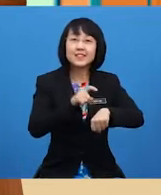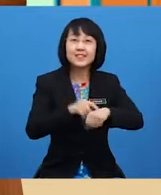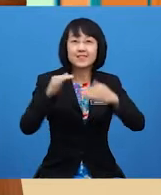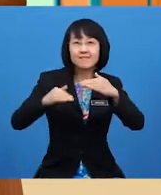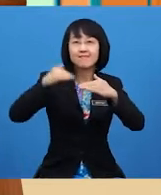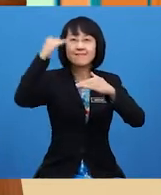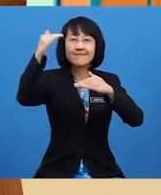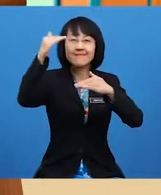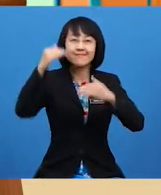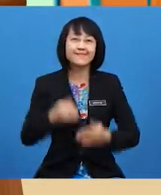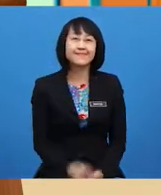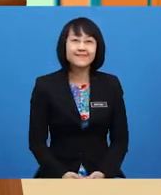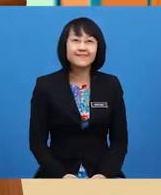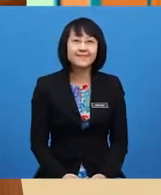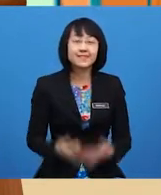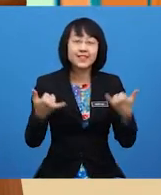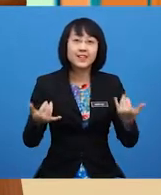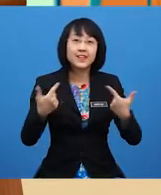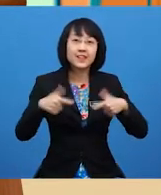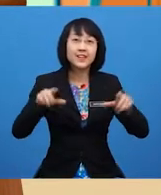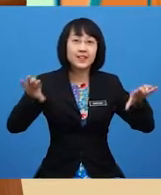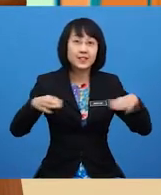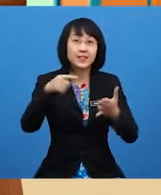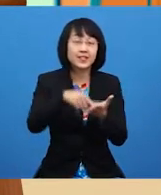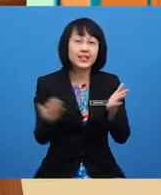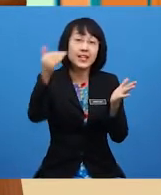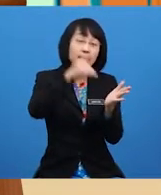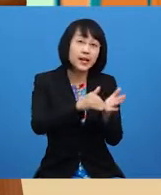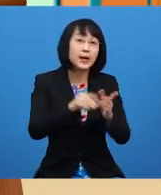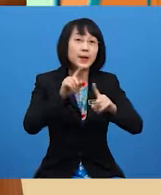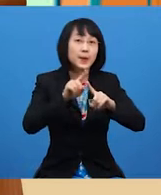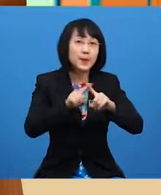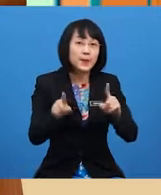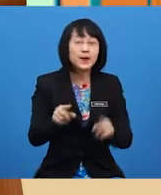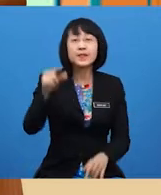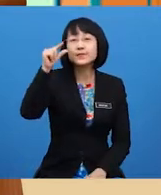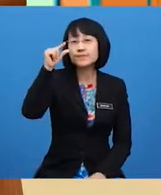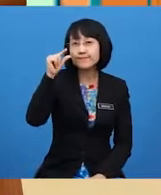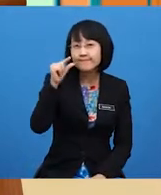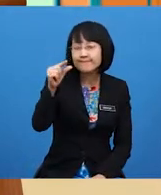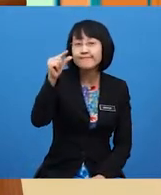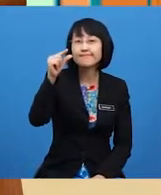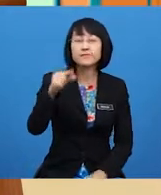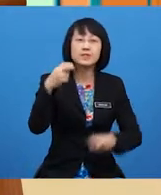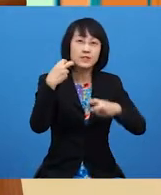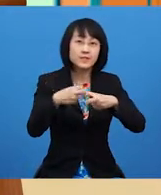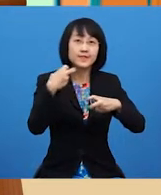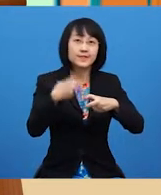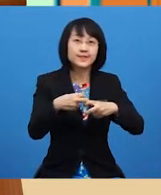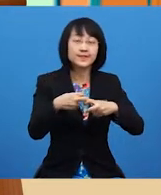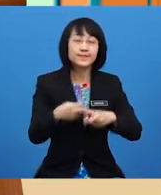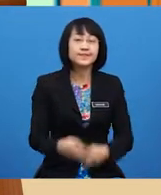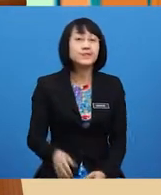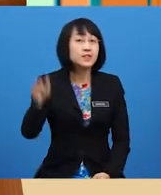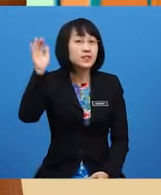level up. Now, let's do this again, but it's going to be a little bit harder. So